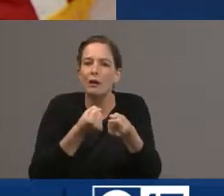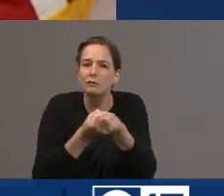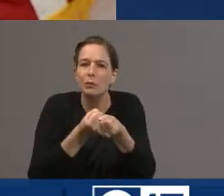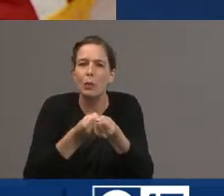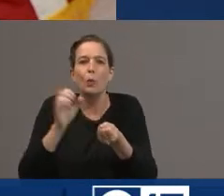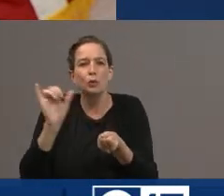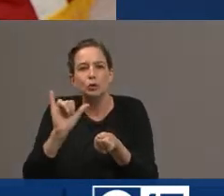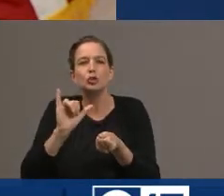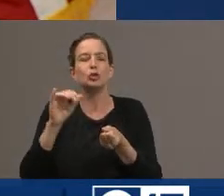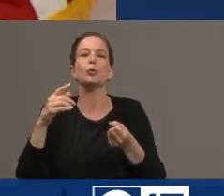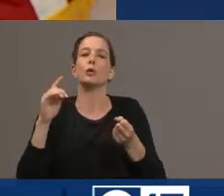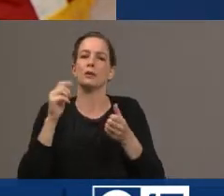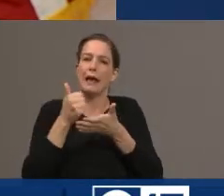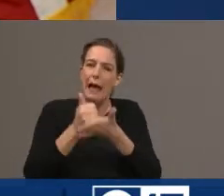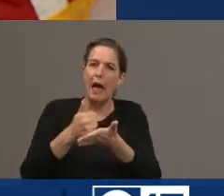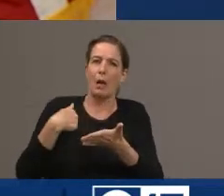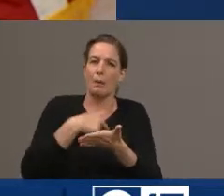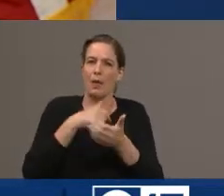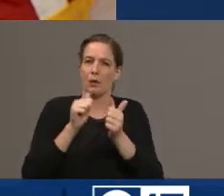tracing efforts.